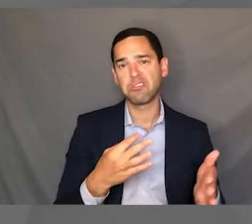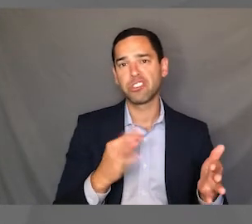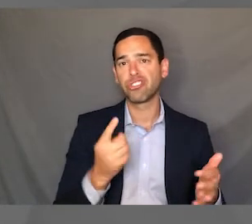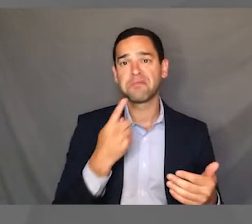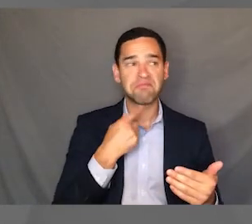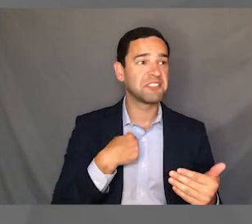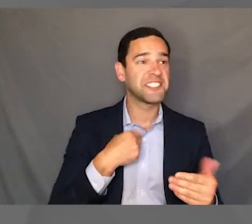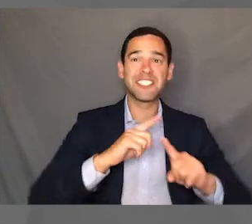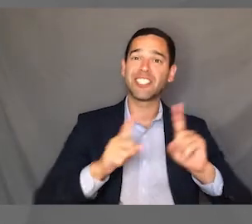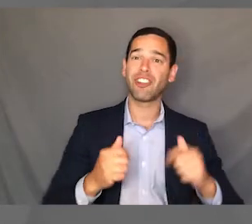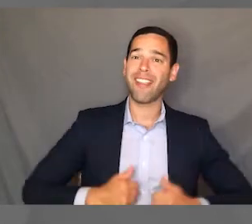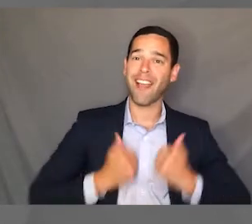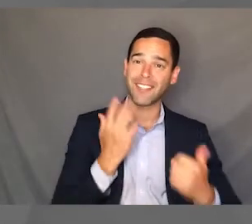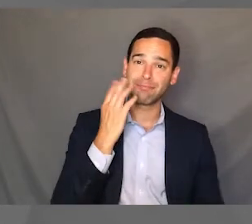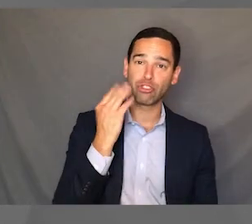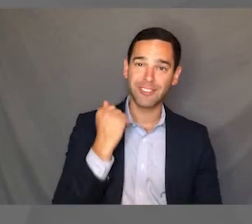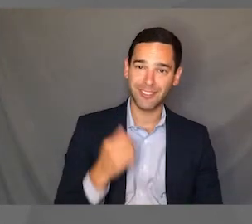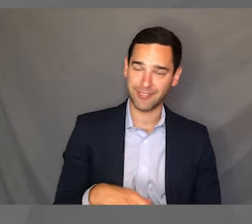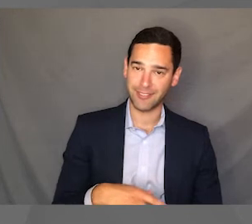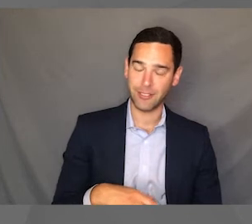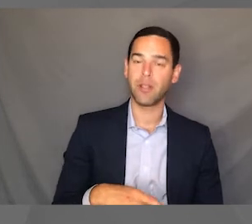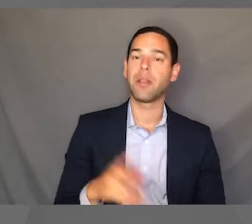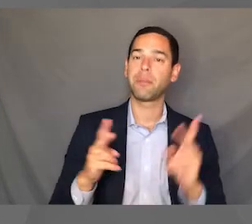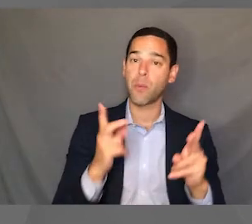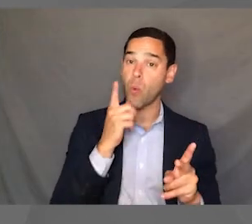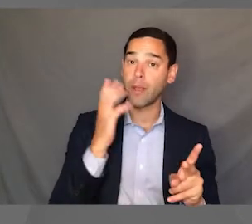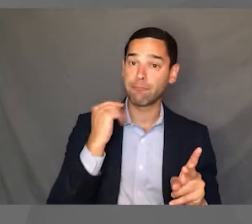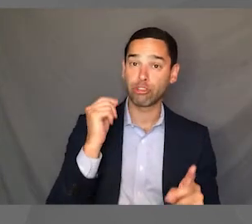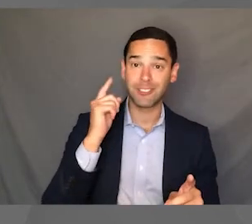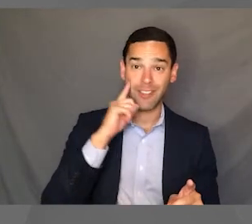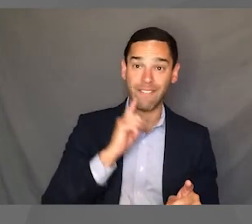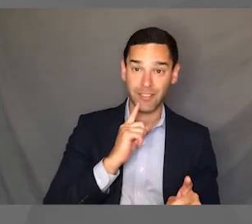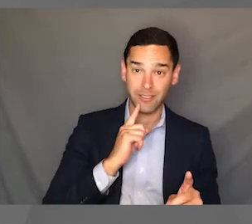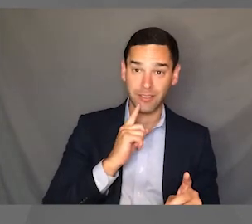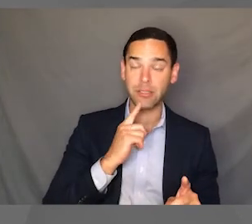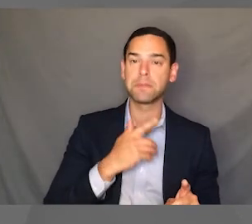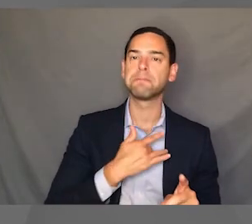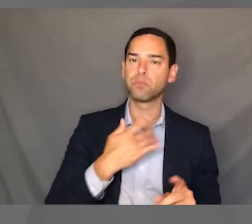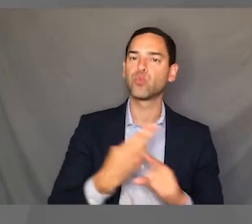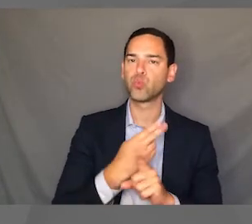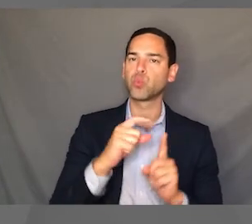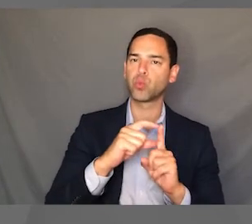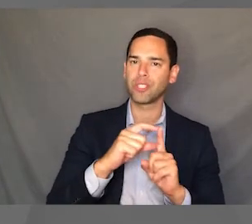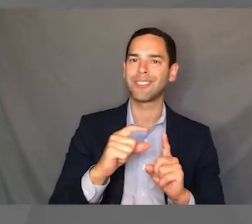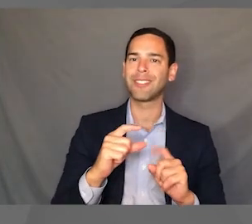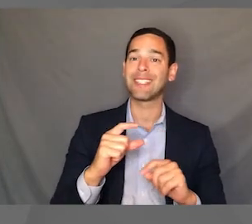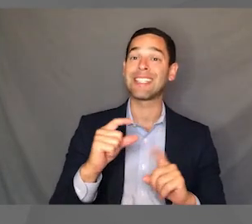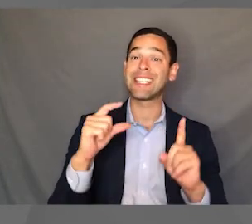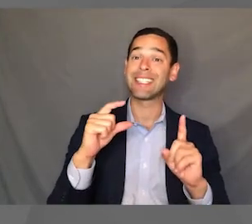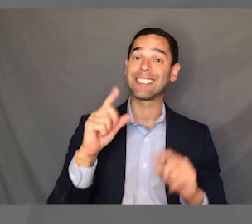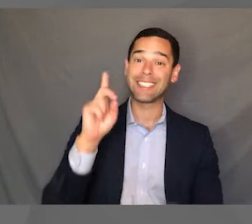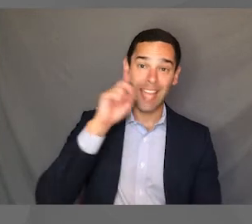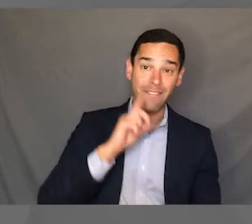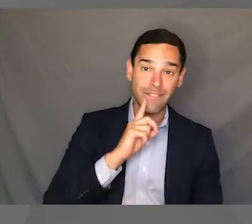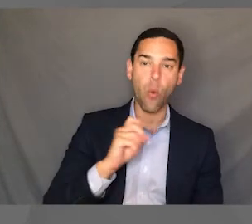So persons who experience deafness prefer to use the terms deaf or hard of hearing. Now, hard of hearing may sound like